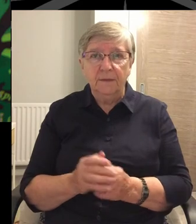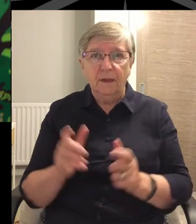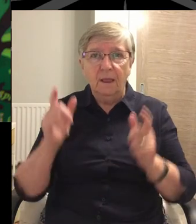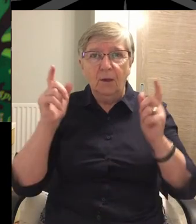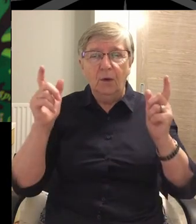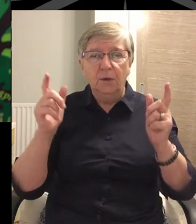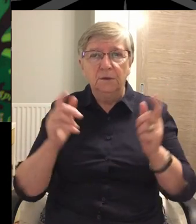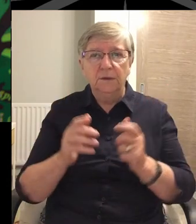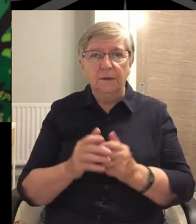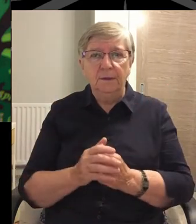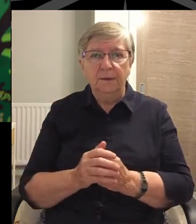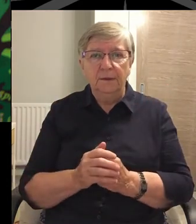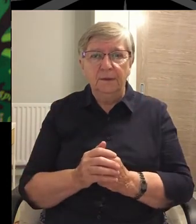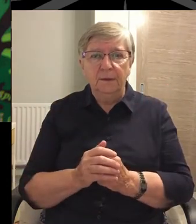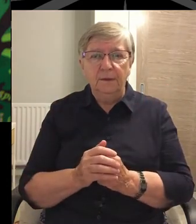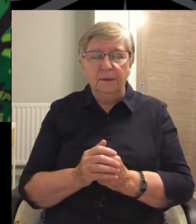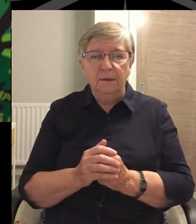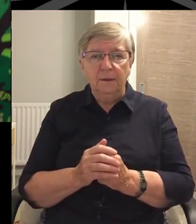Lord,